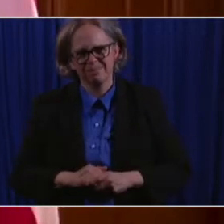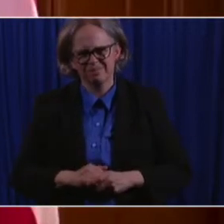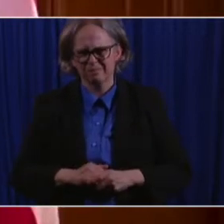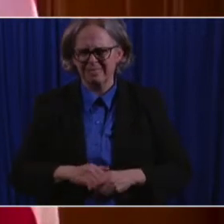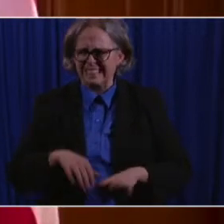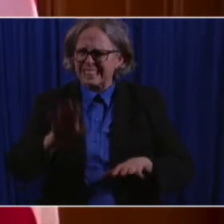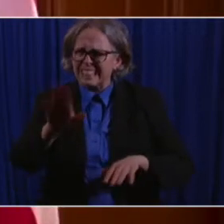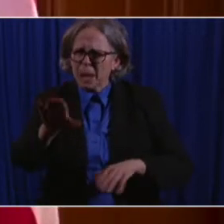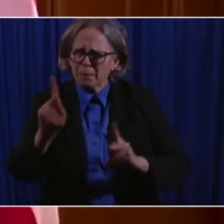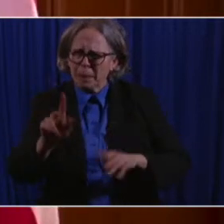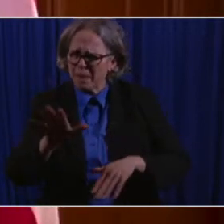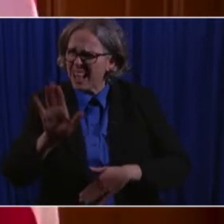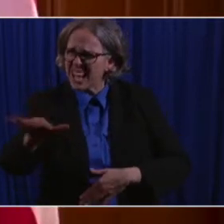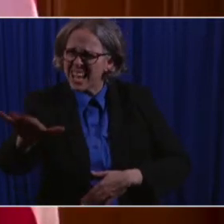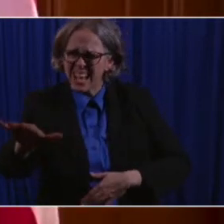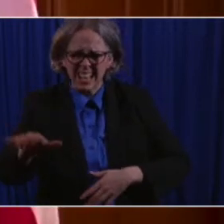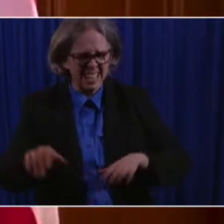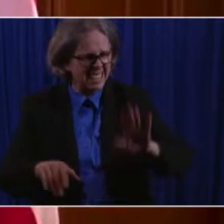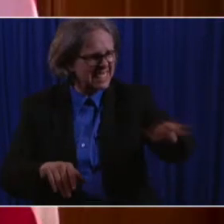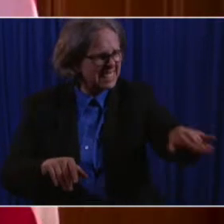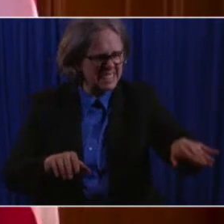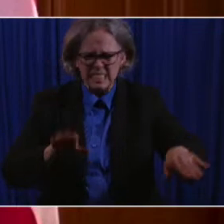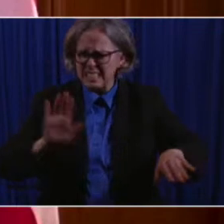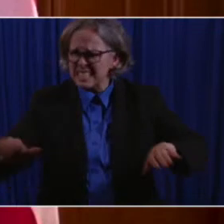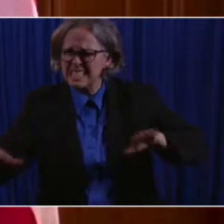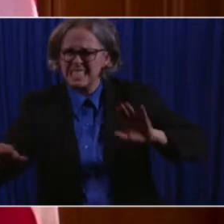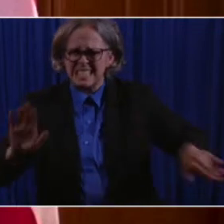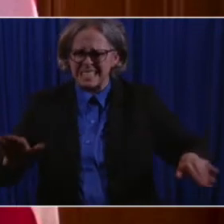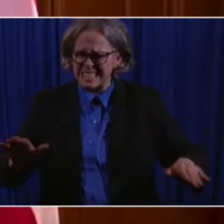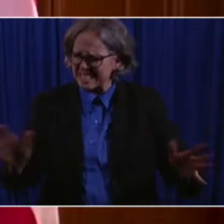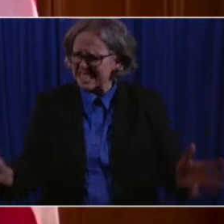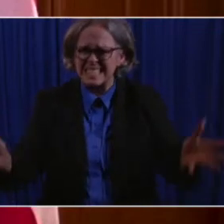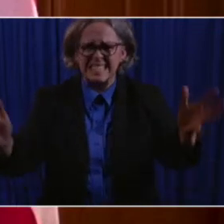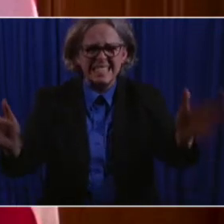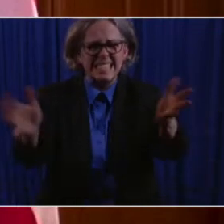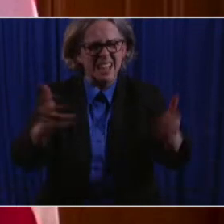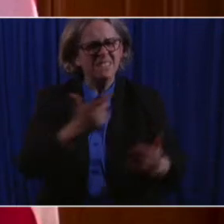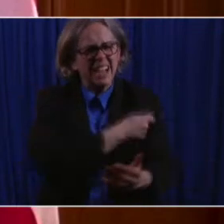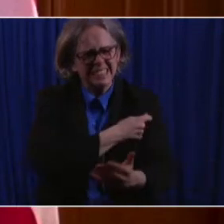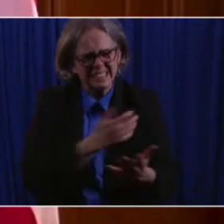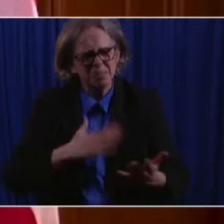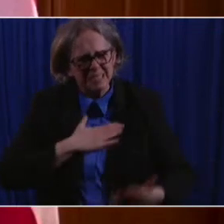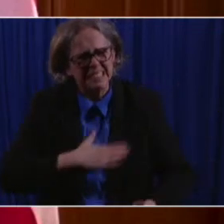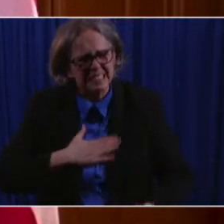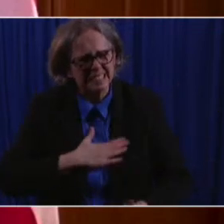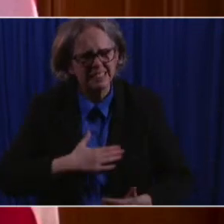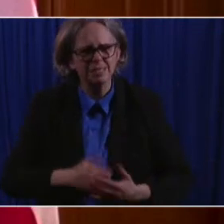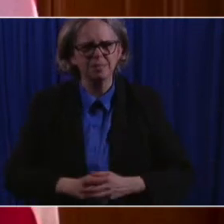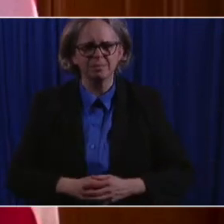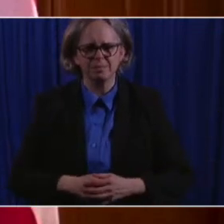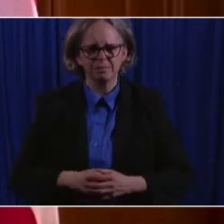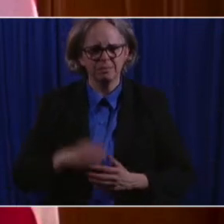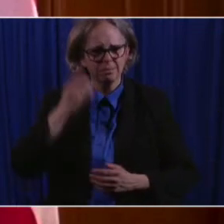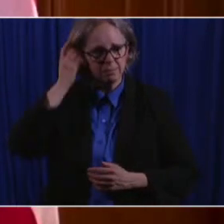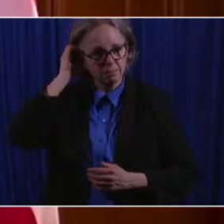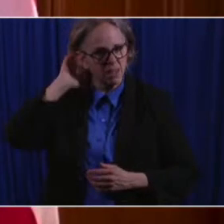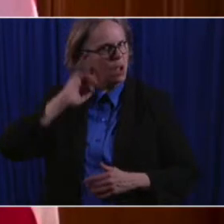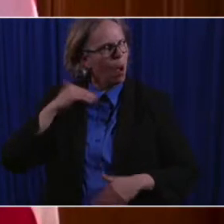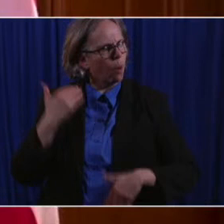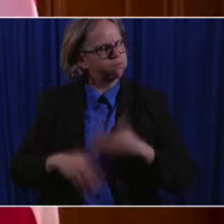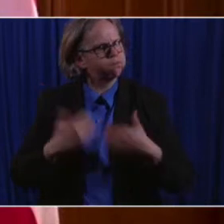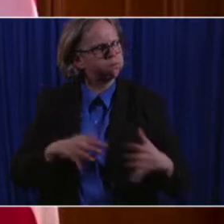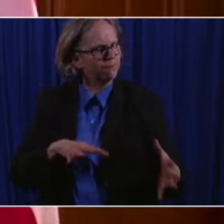vaccinated. We're going to move pretty quickly from a point where we didn't have